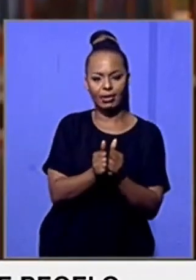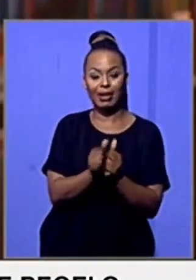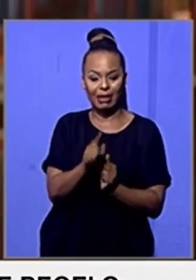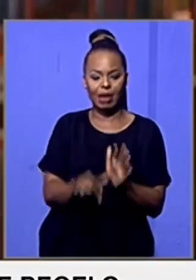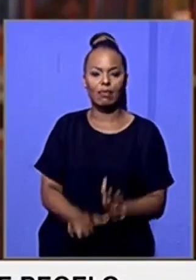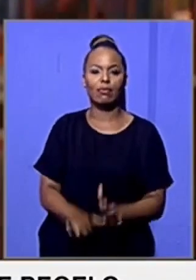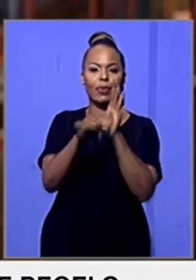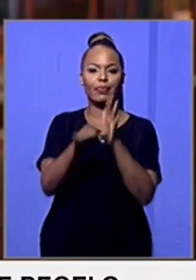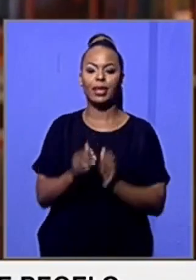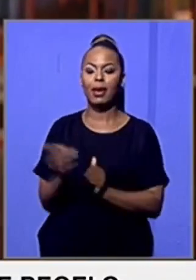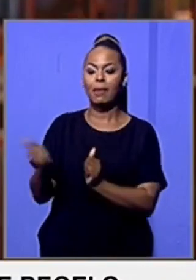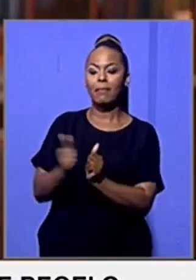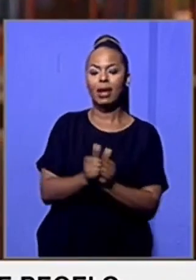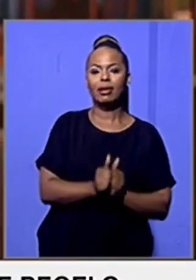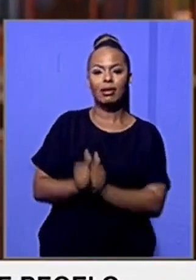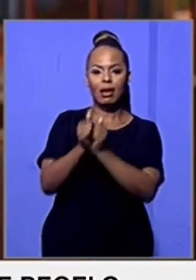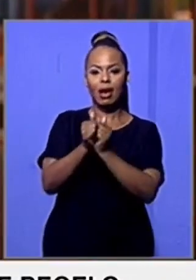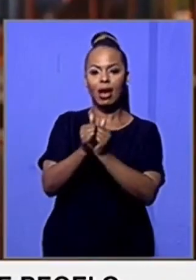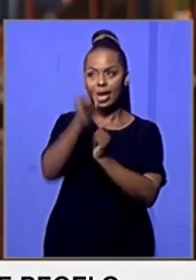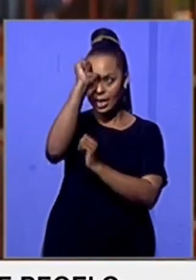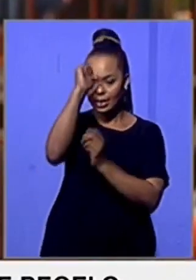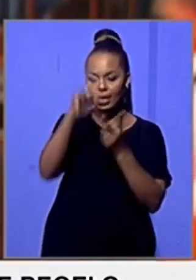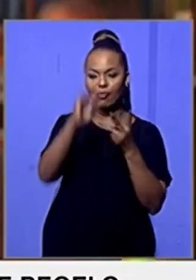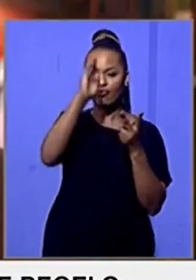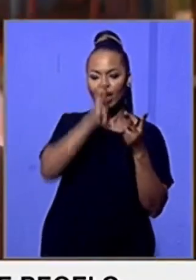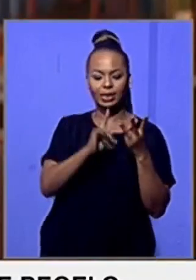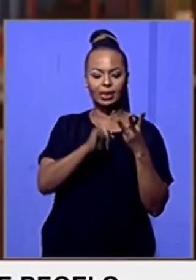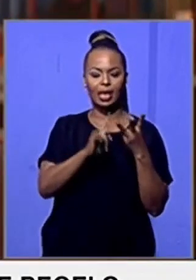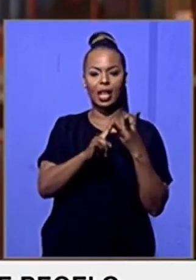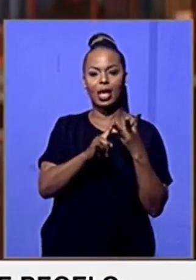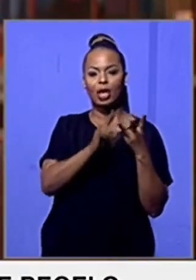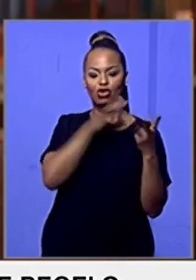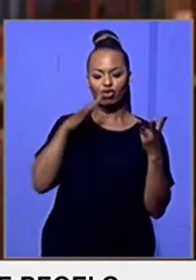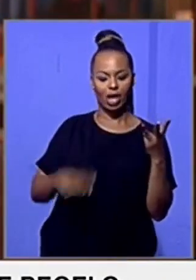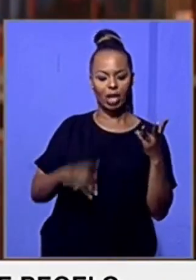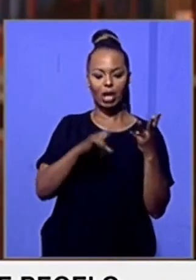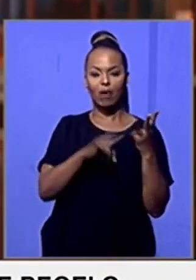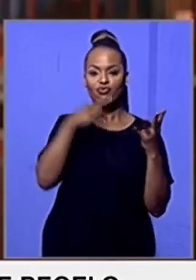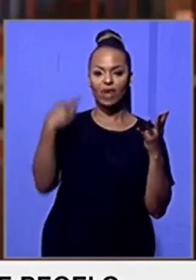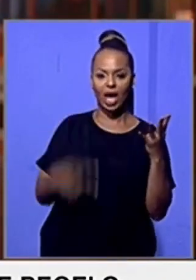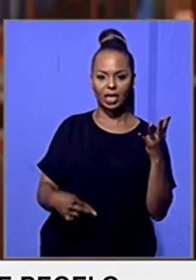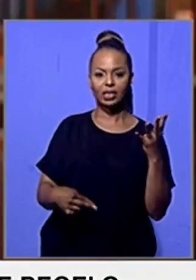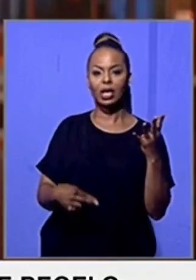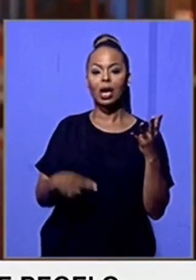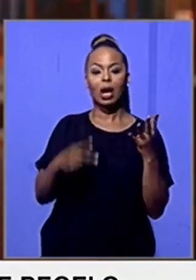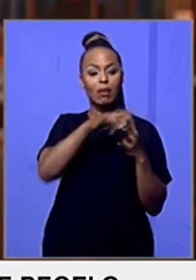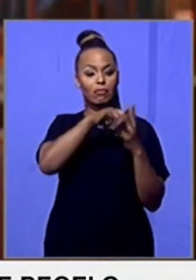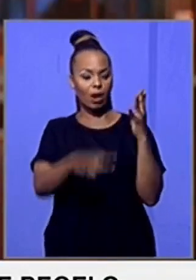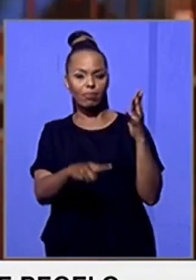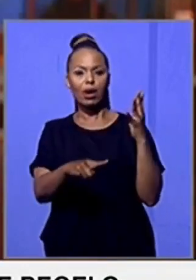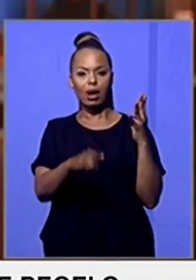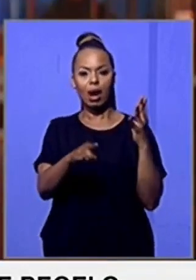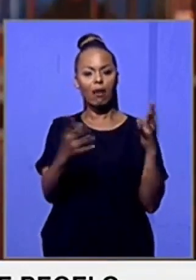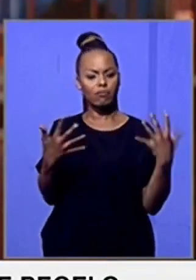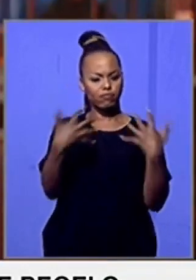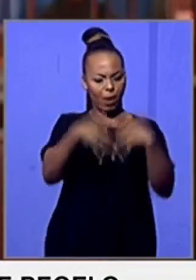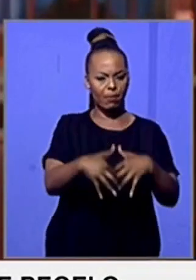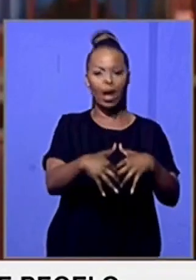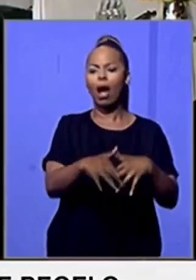the partners like India, Brazil, China and Russia, when coming together we know that Africa is going to be